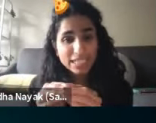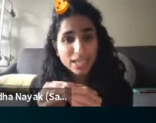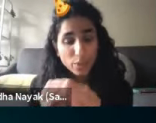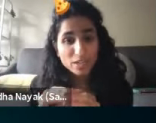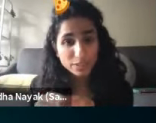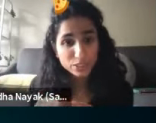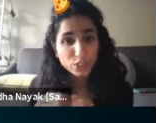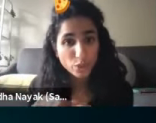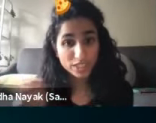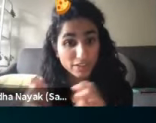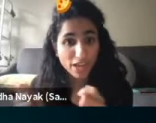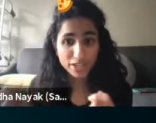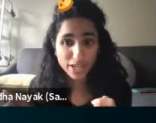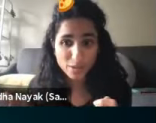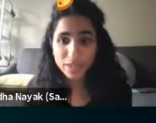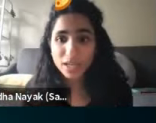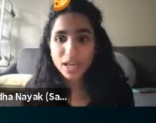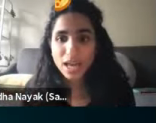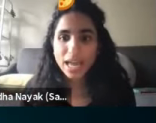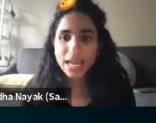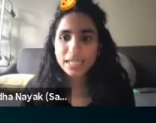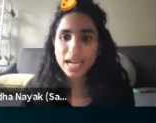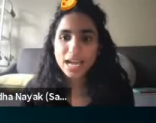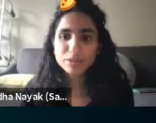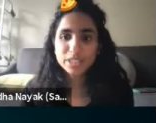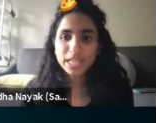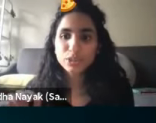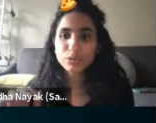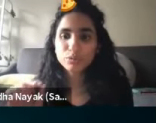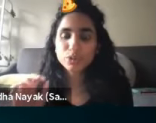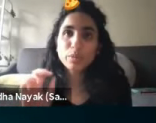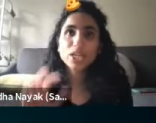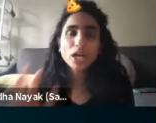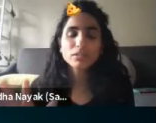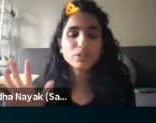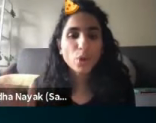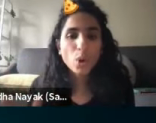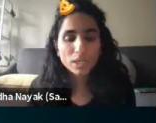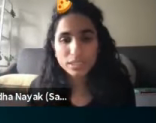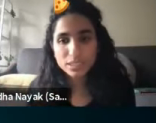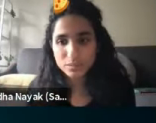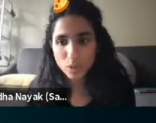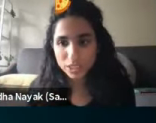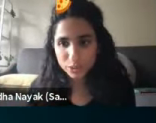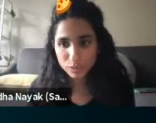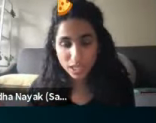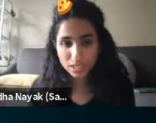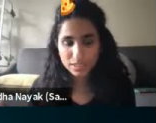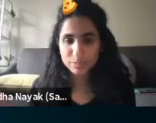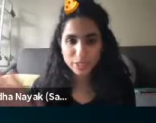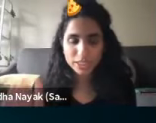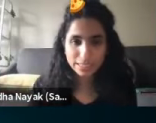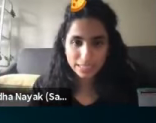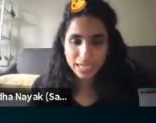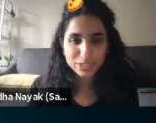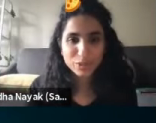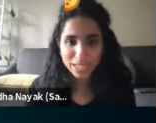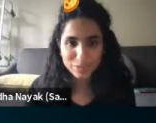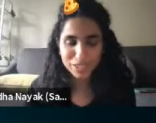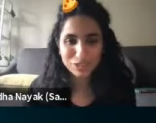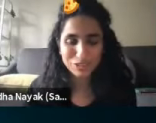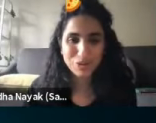quickly whenever the neurons are fired up. And I have to tell you, you may not know what these molecules are, especially